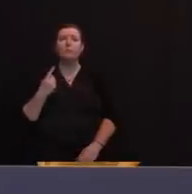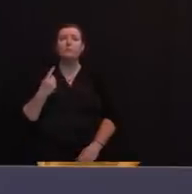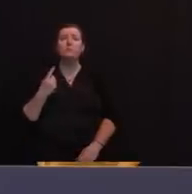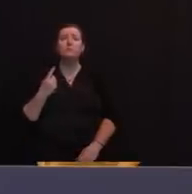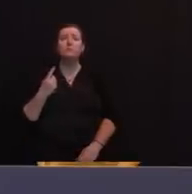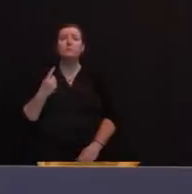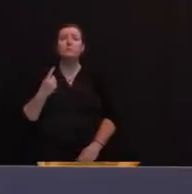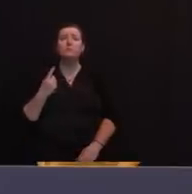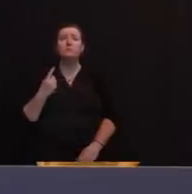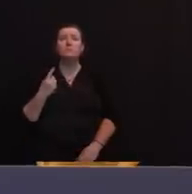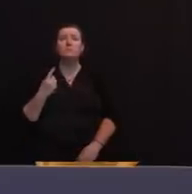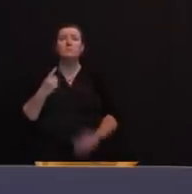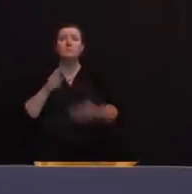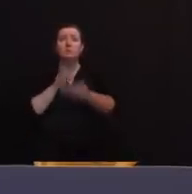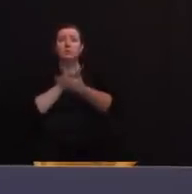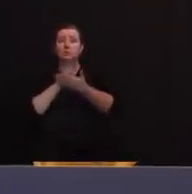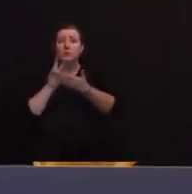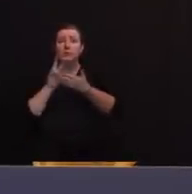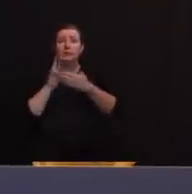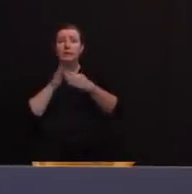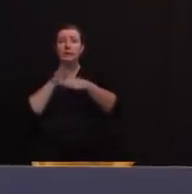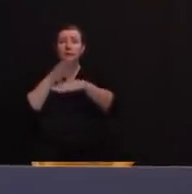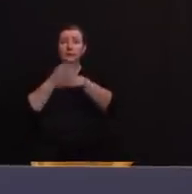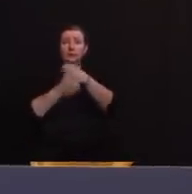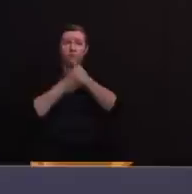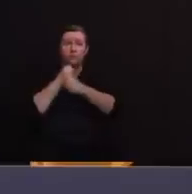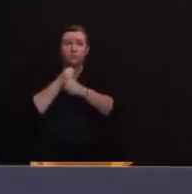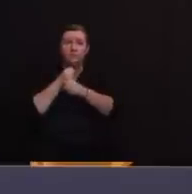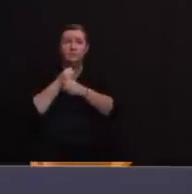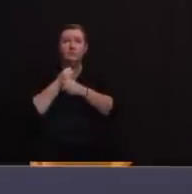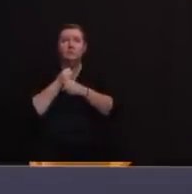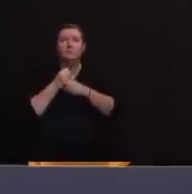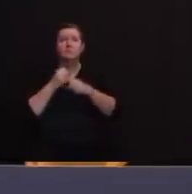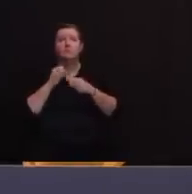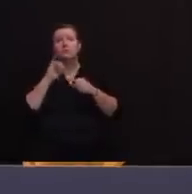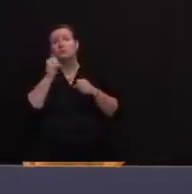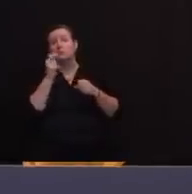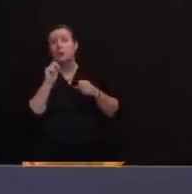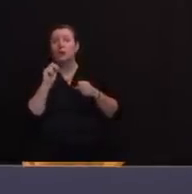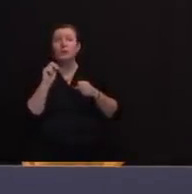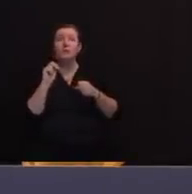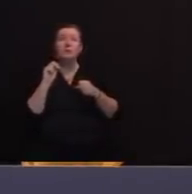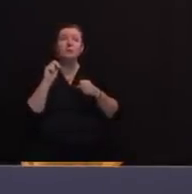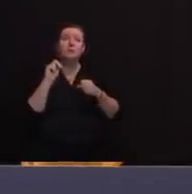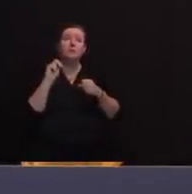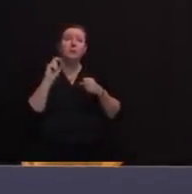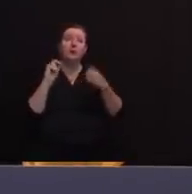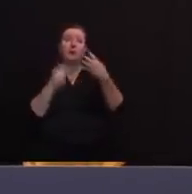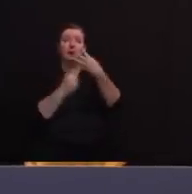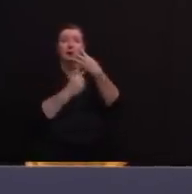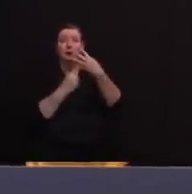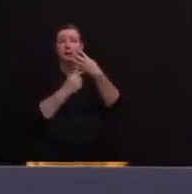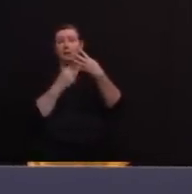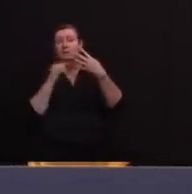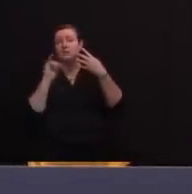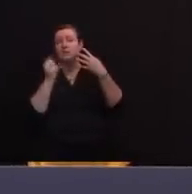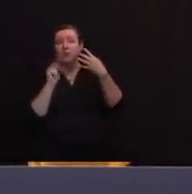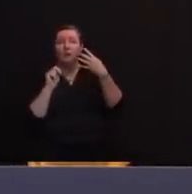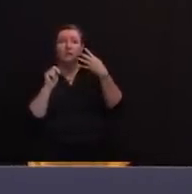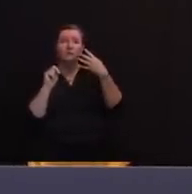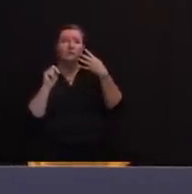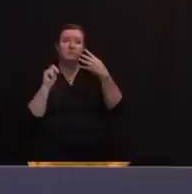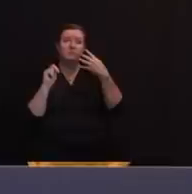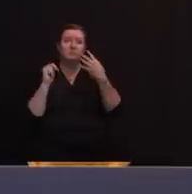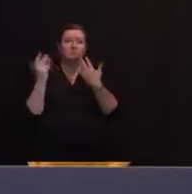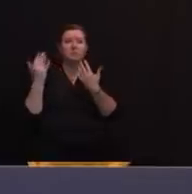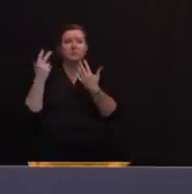feels like the fight that we've got on our hands. I'm not aware of any improvement in contact tracing engagement, unless you are.